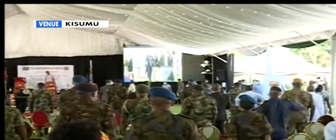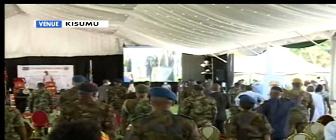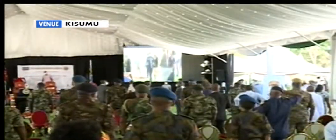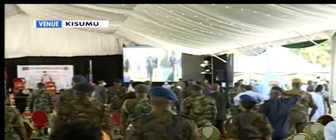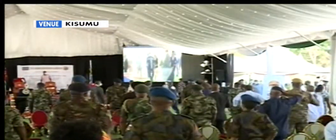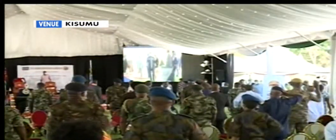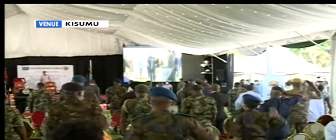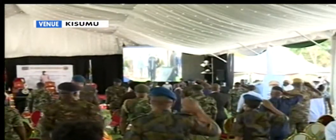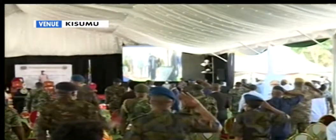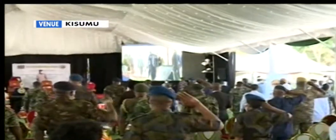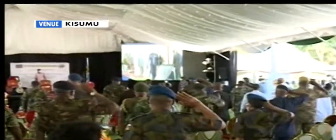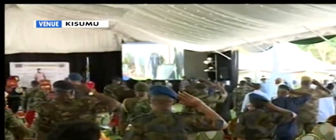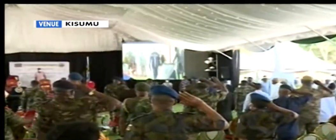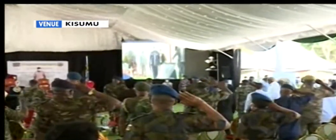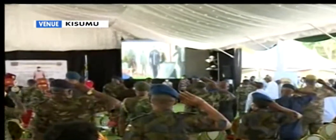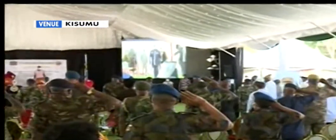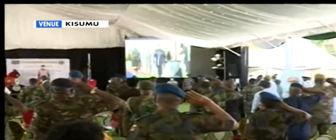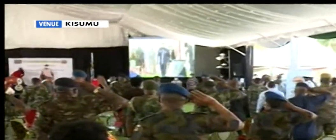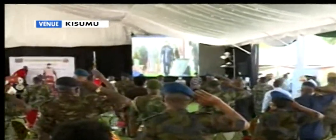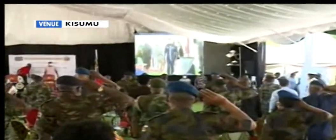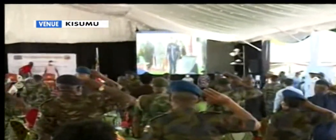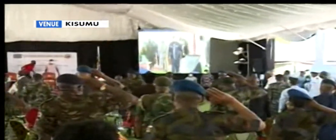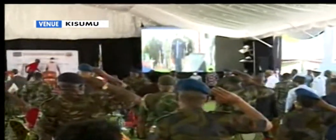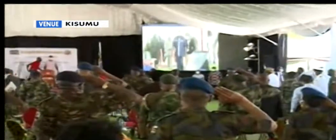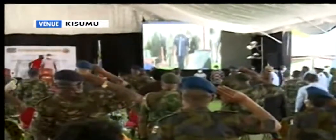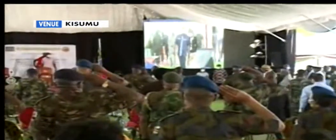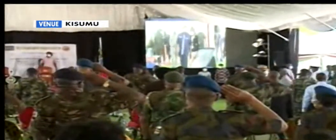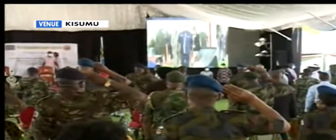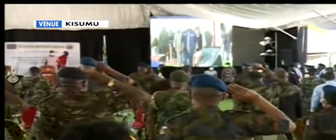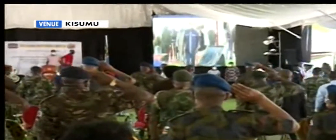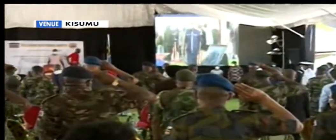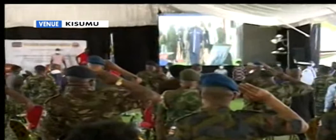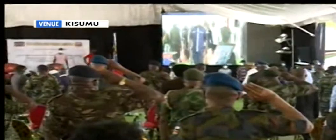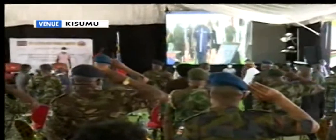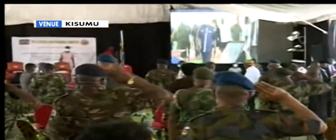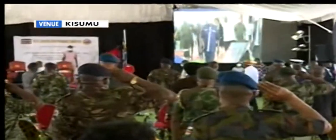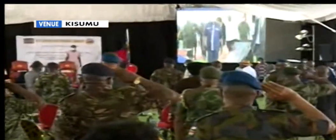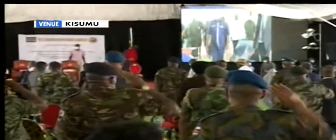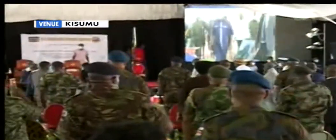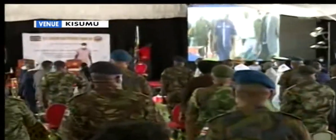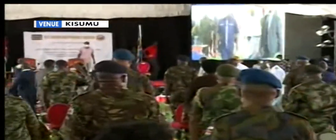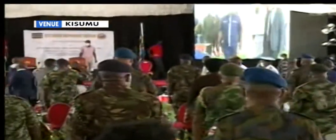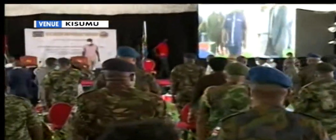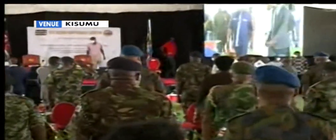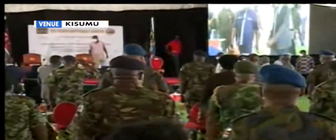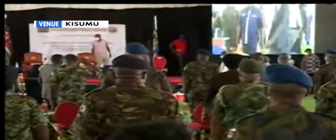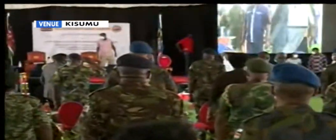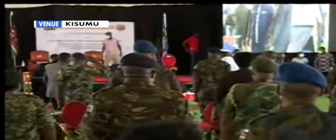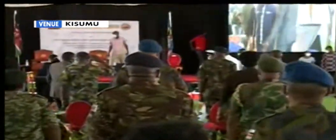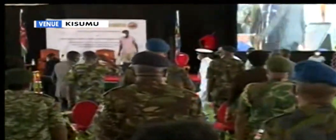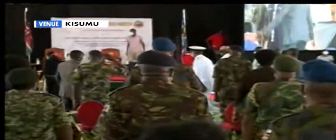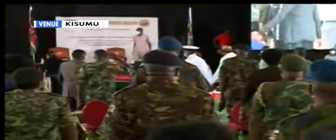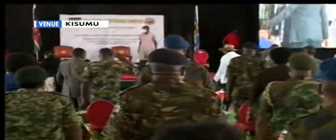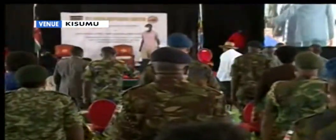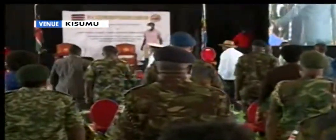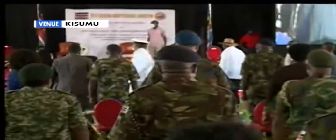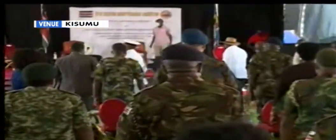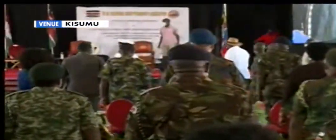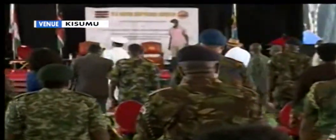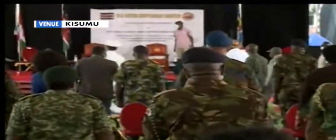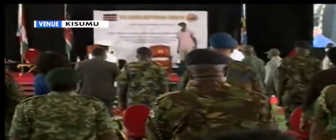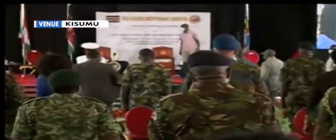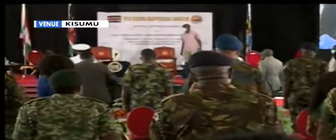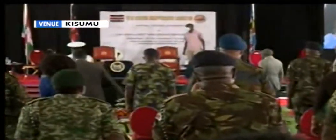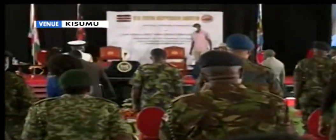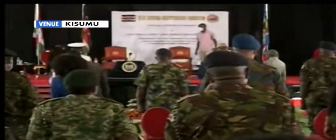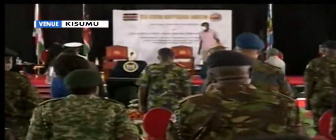this is a very important engagement. Now, I will hand you to the floor where the President of the Republic of